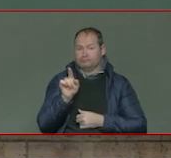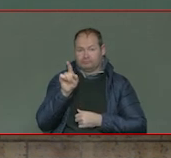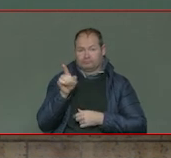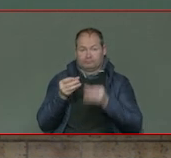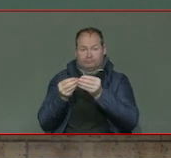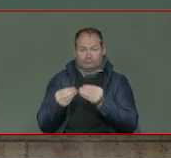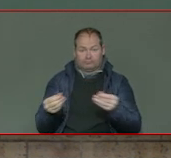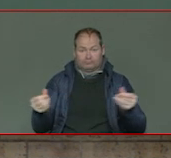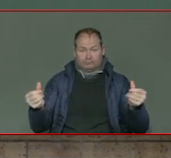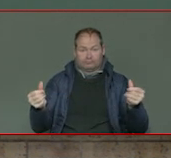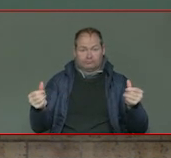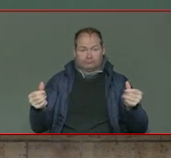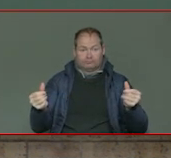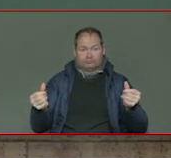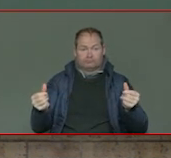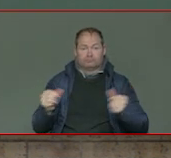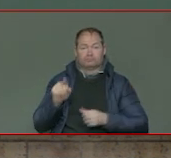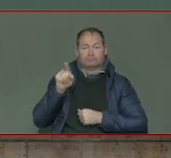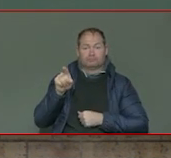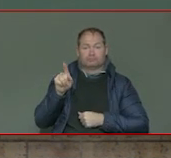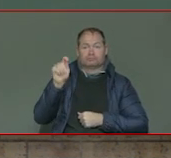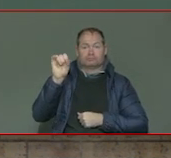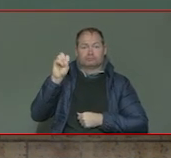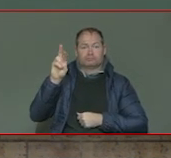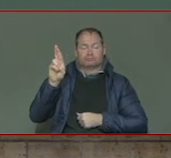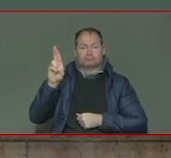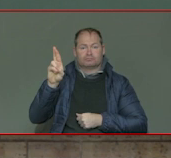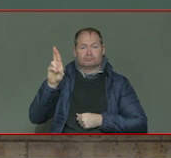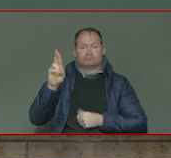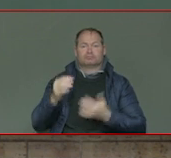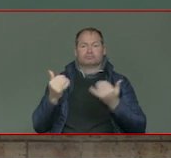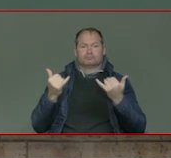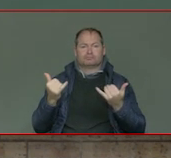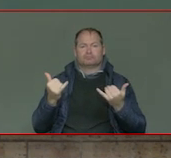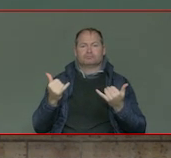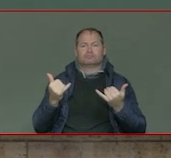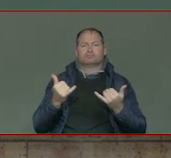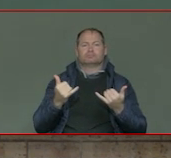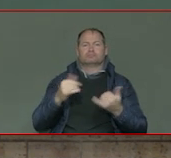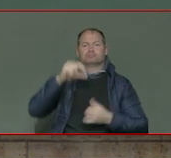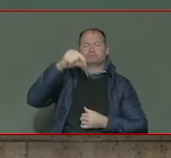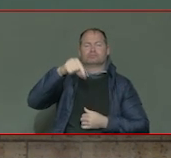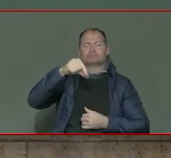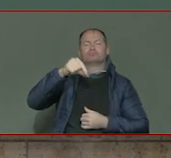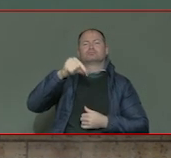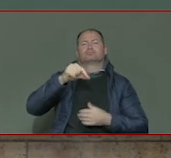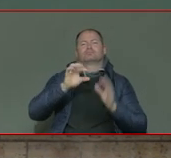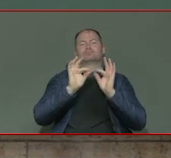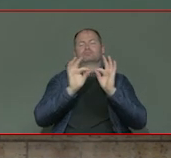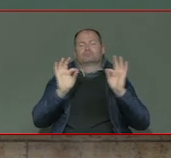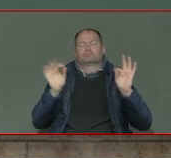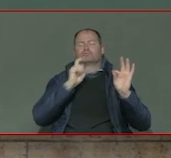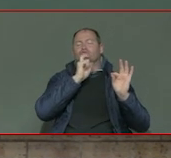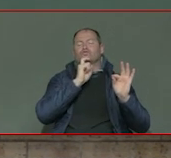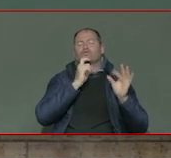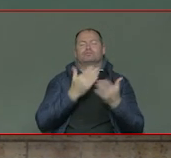like this, that trinomial, that part there, you can use the quadratic formula and see its non-real roots. Right. So